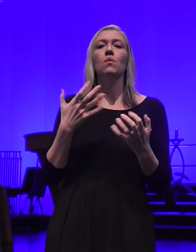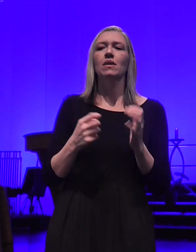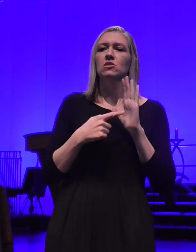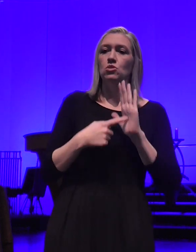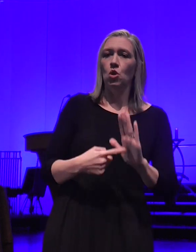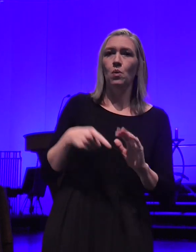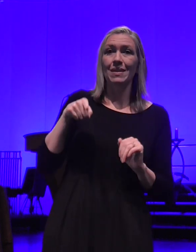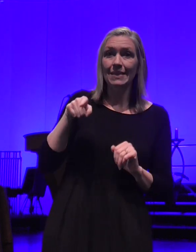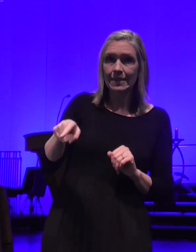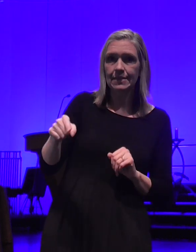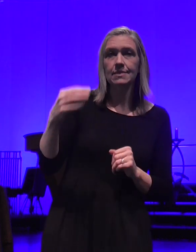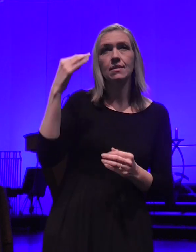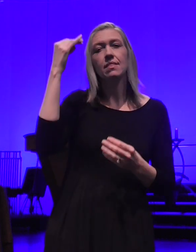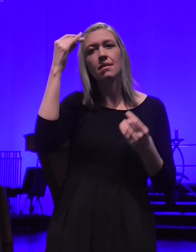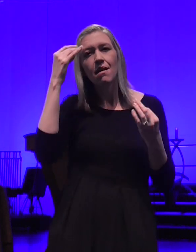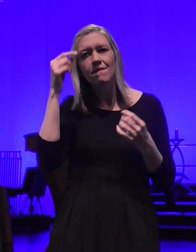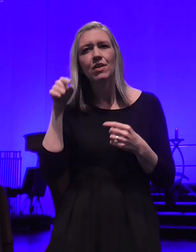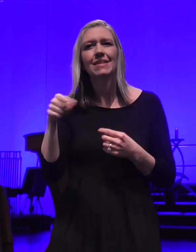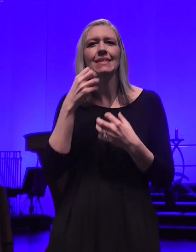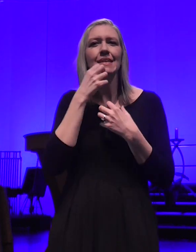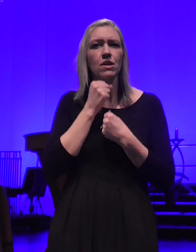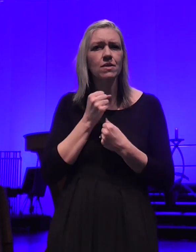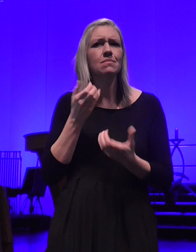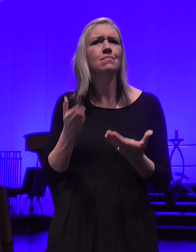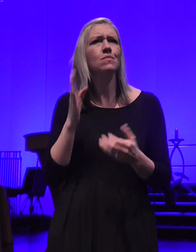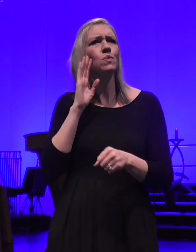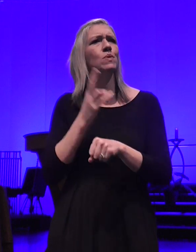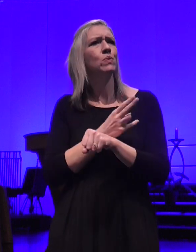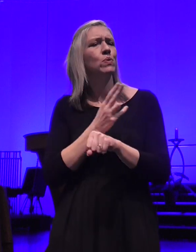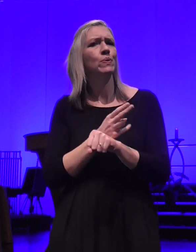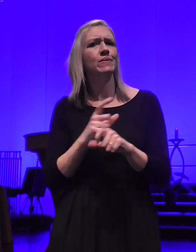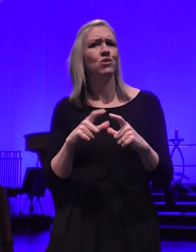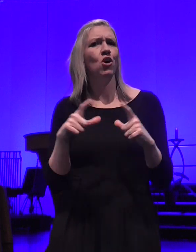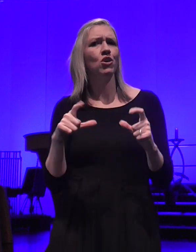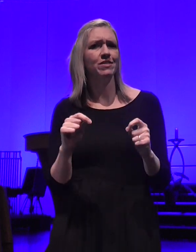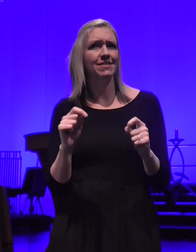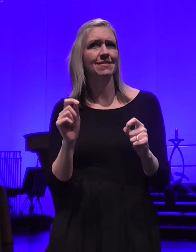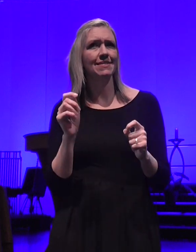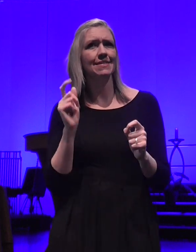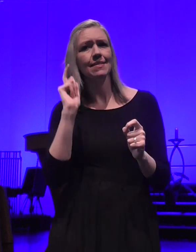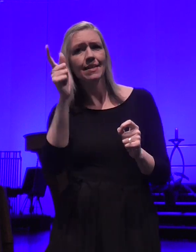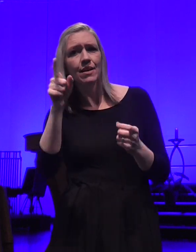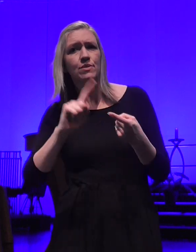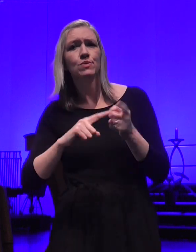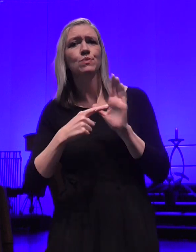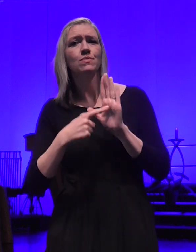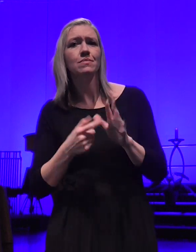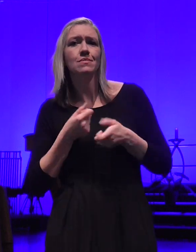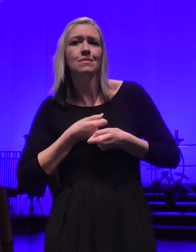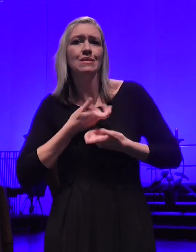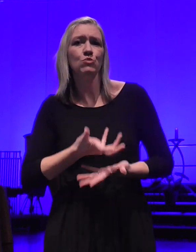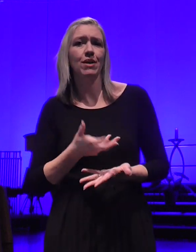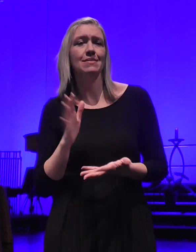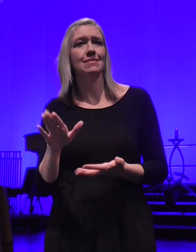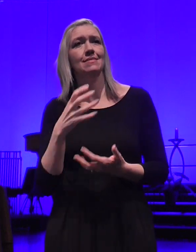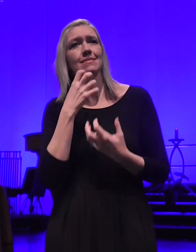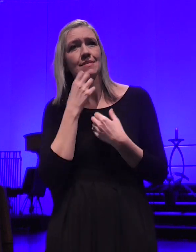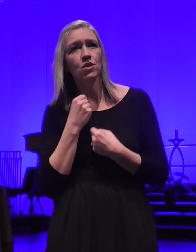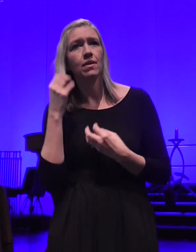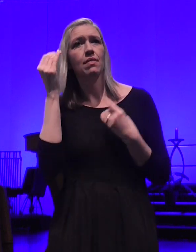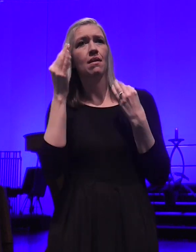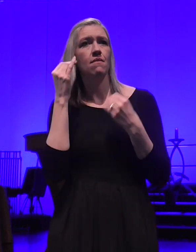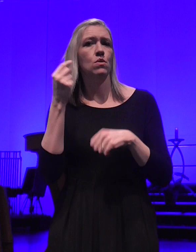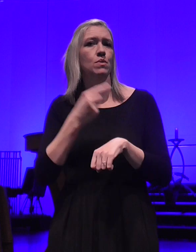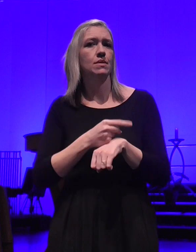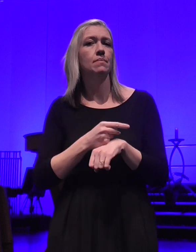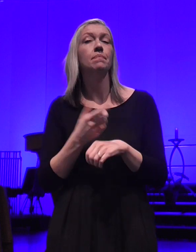caring I think he is, and that he may find use of these cards to express that caring and thoughtfulness one day.